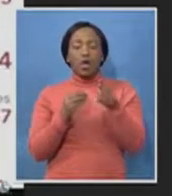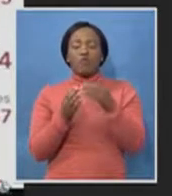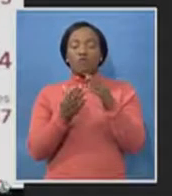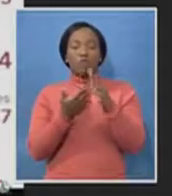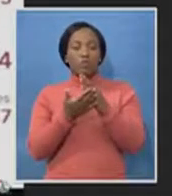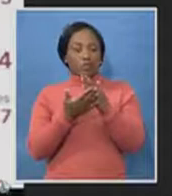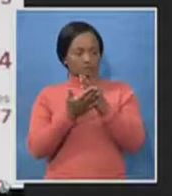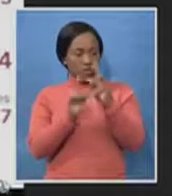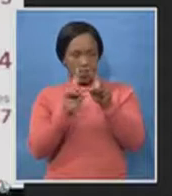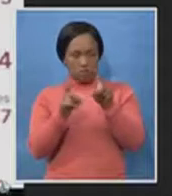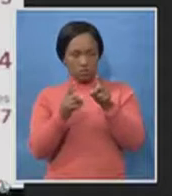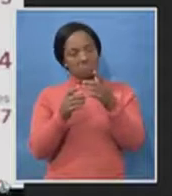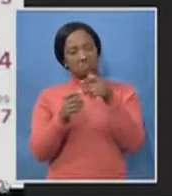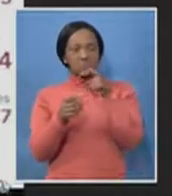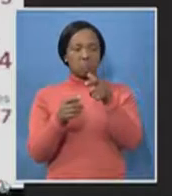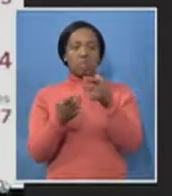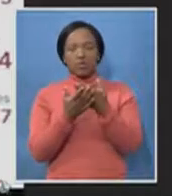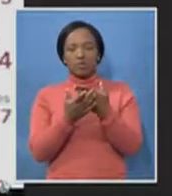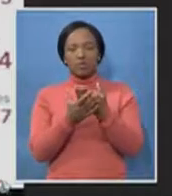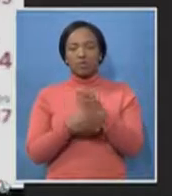Yes, thank you very much. So,